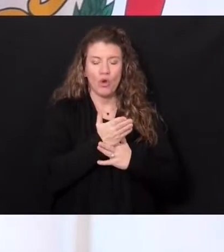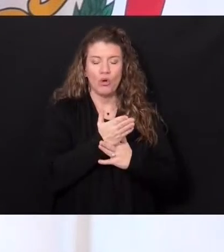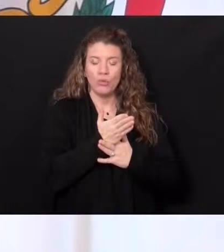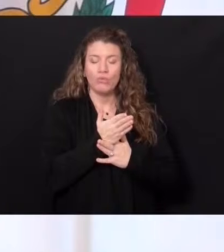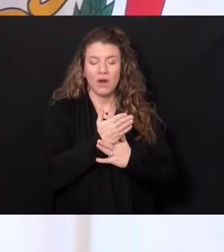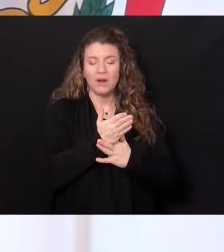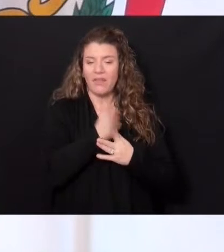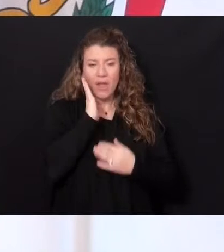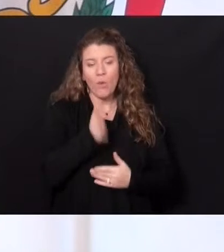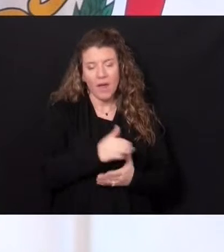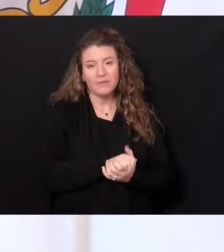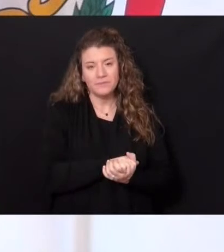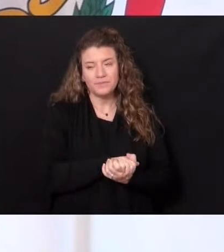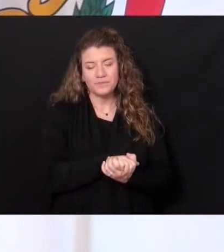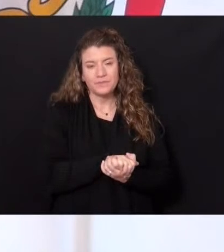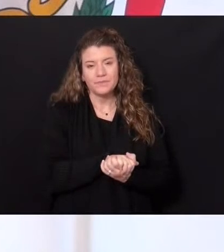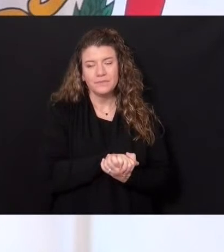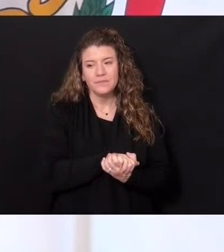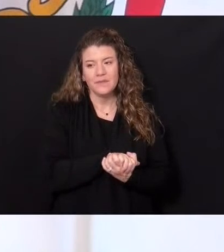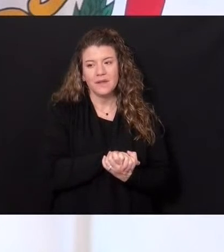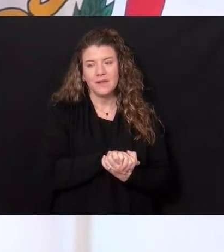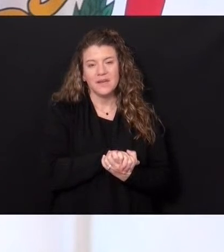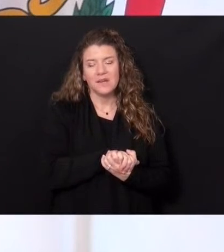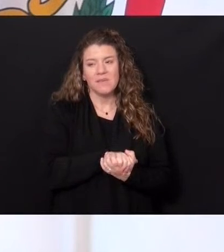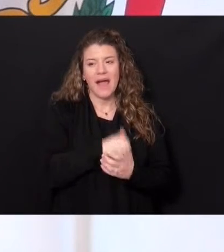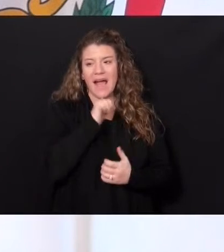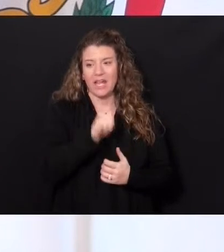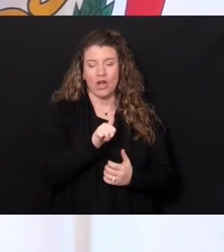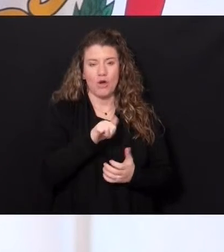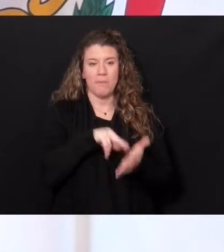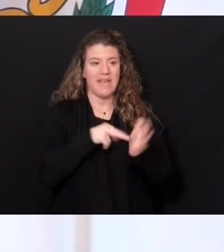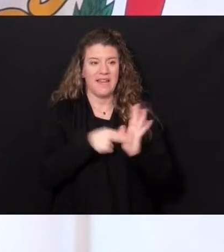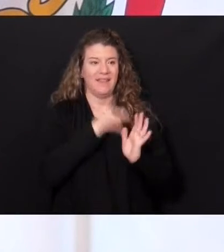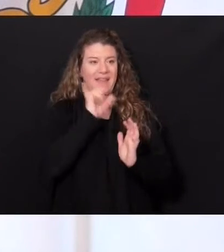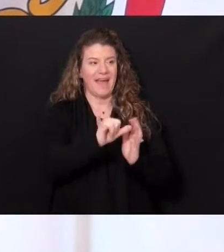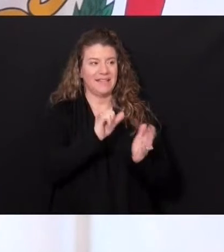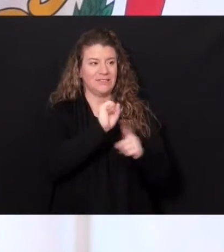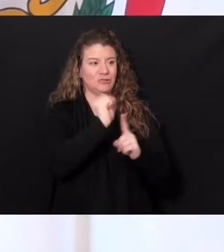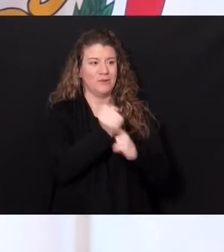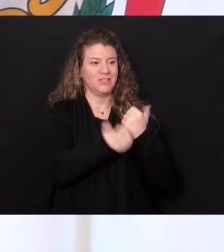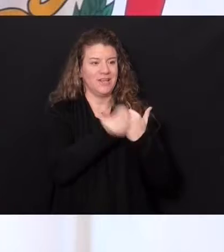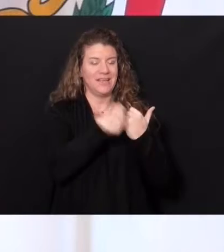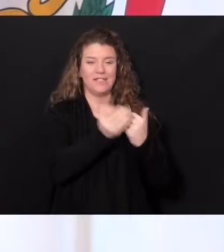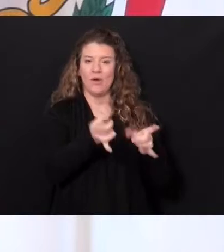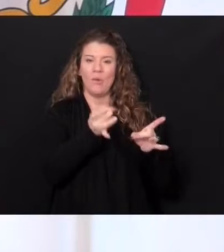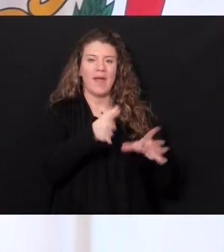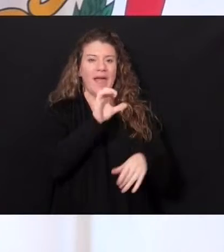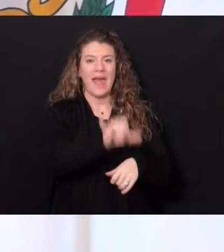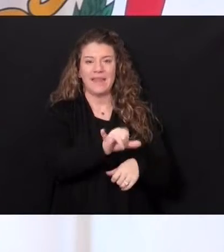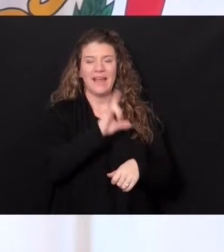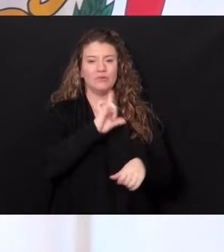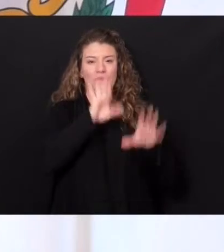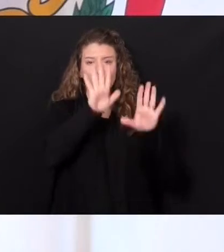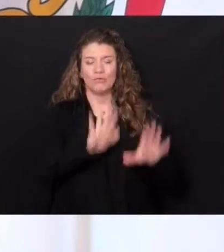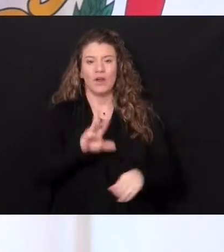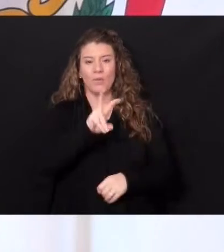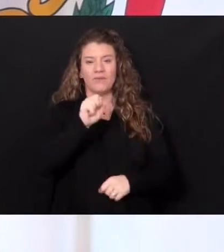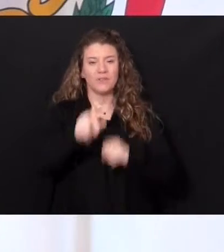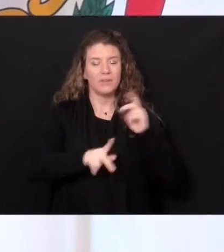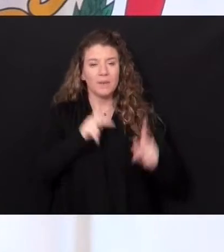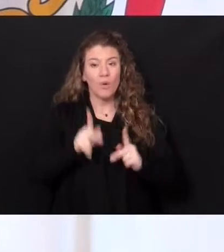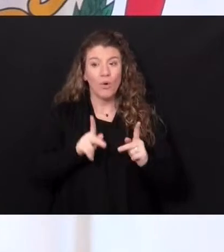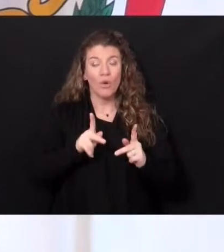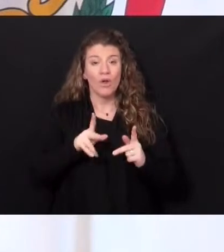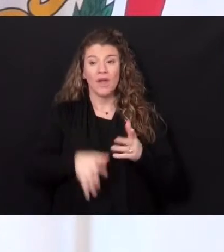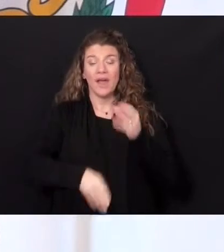will, but I don't play that off as being any easy stuff. We hate like crazy. We've lost these great West Virginians. We've lost some